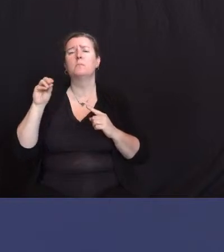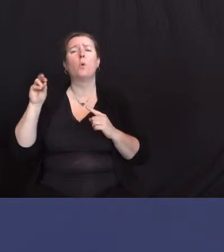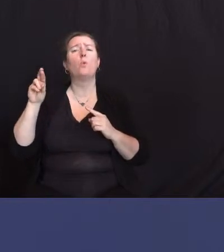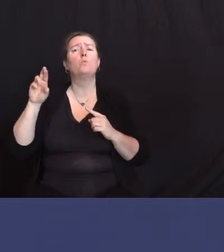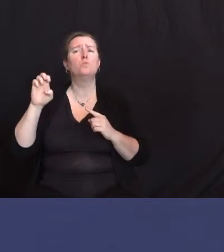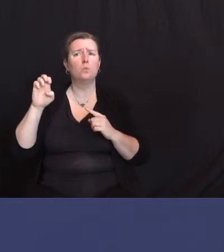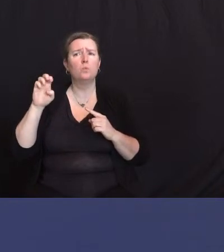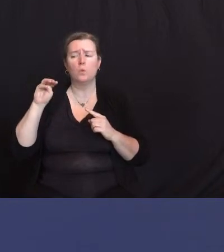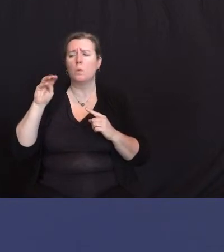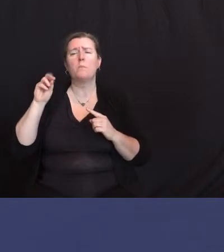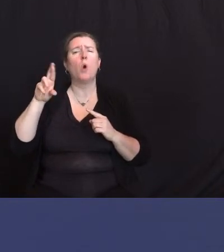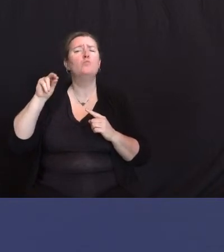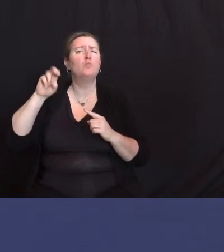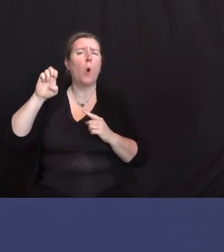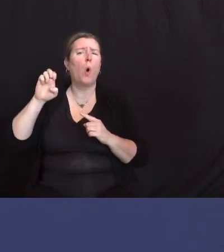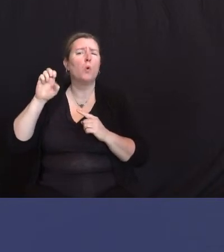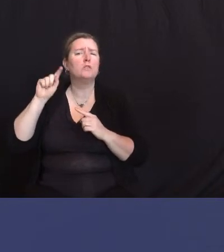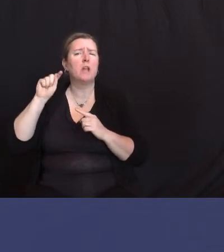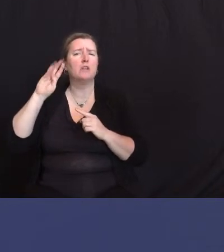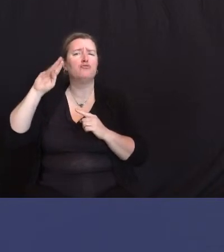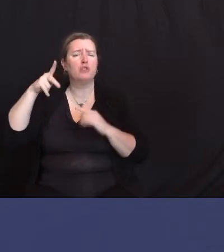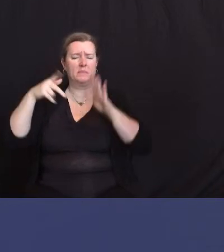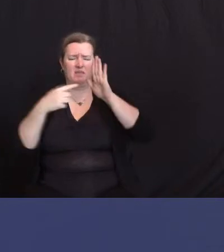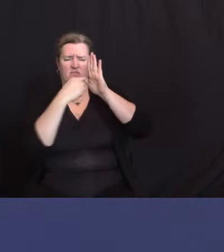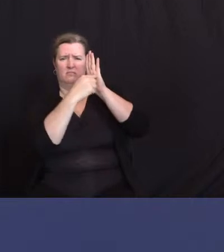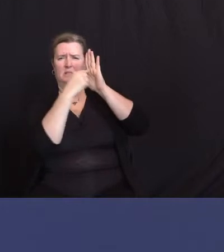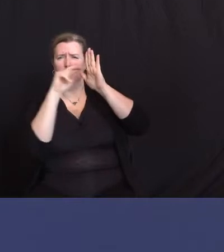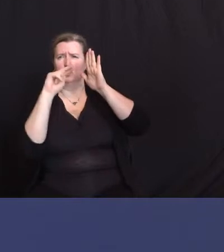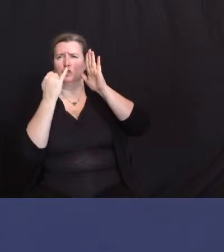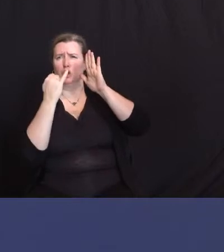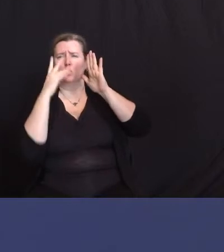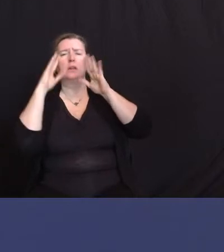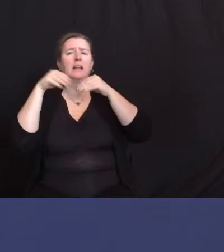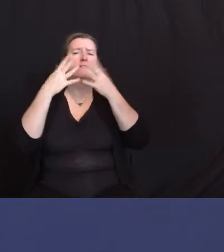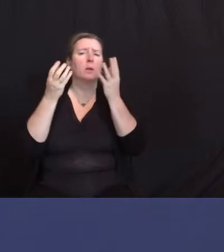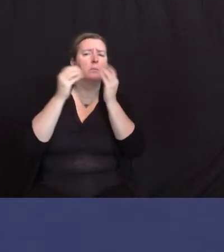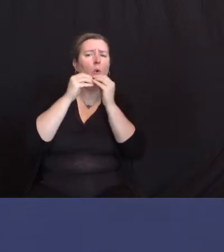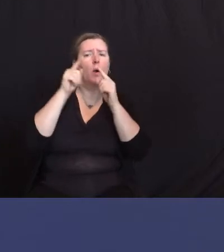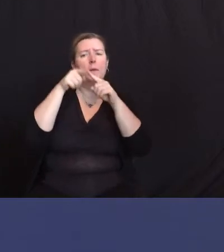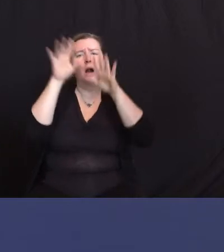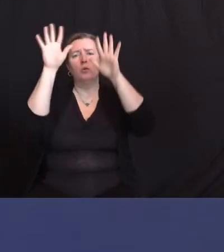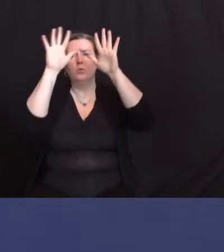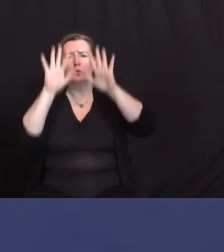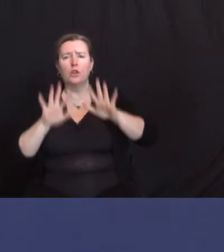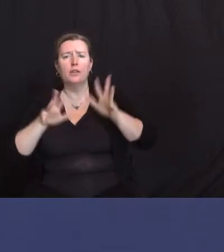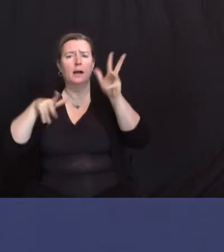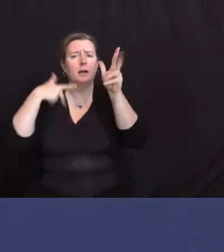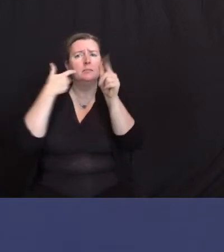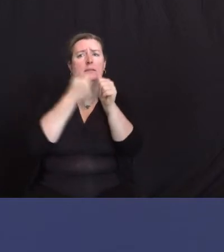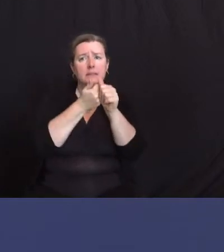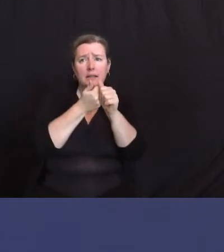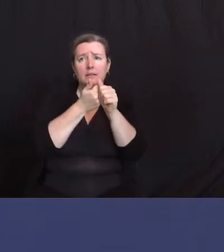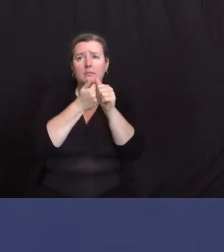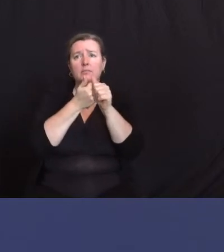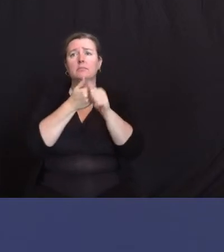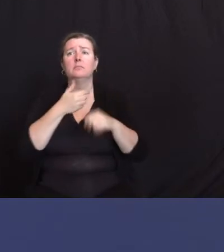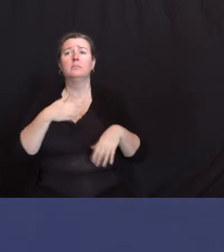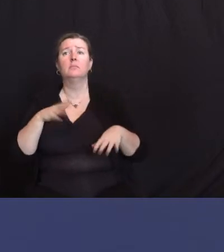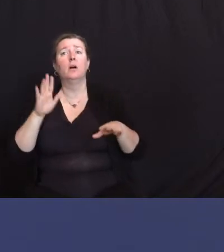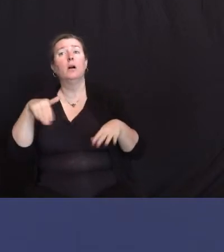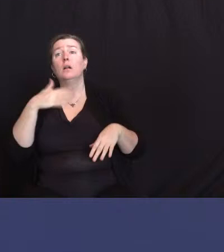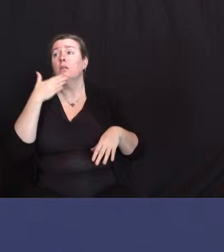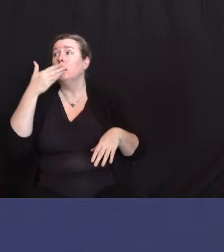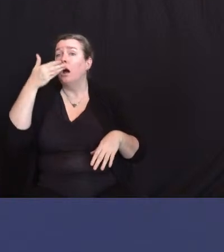on the storm and the aftermath of that. But this was thank God, a low wind